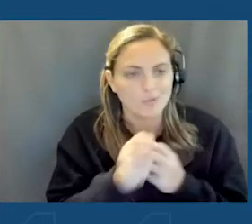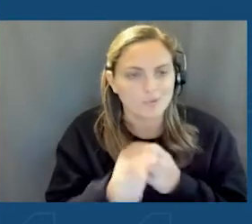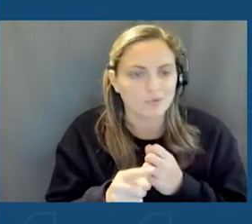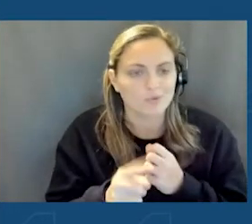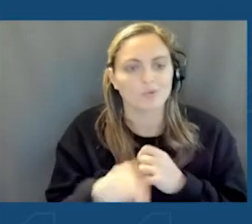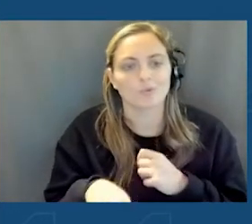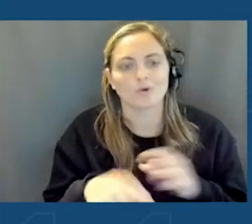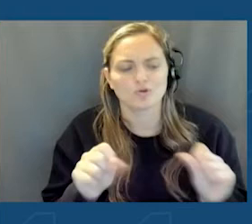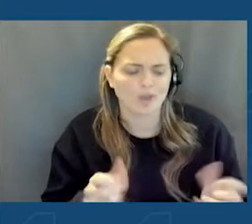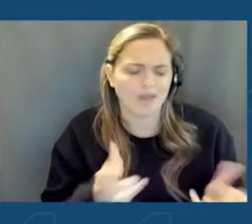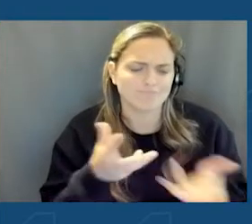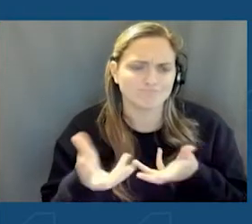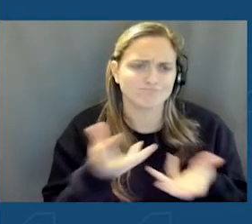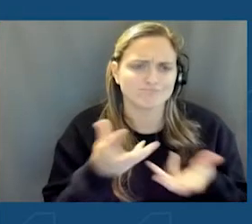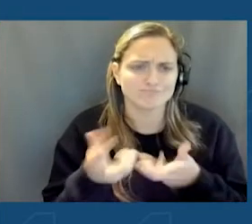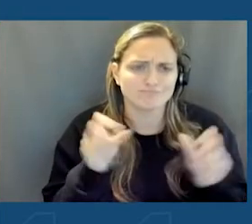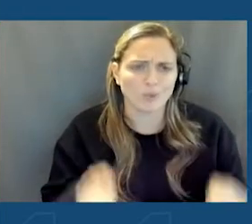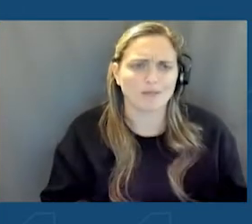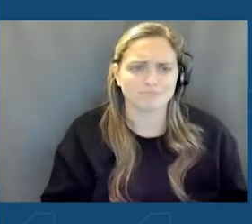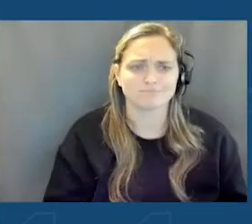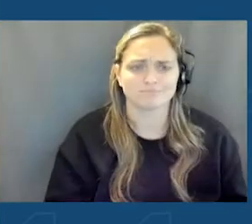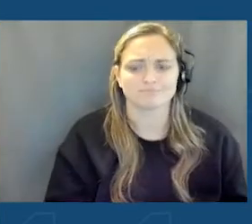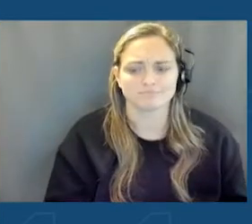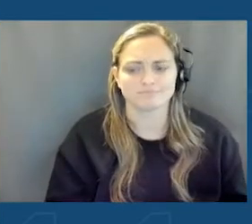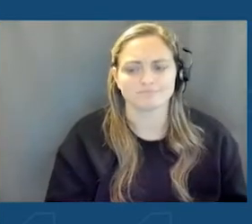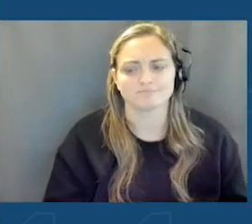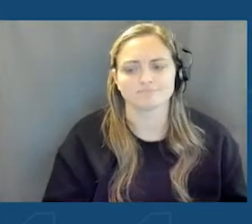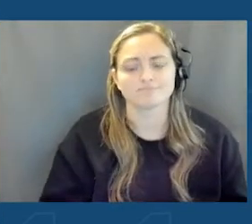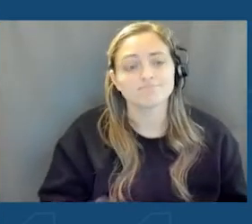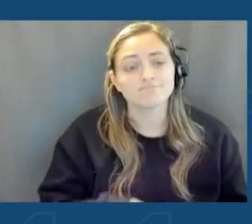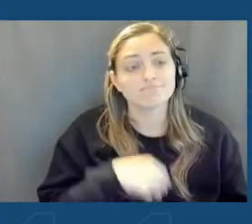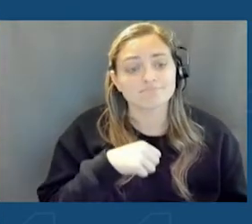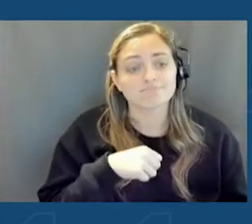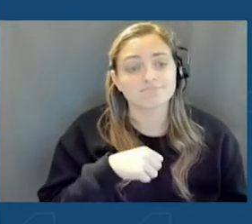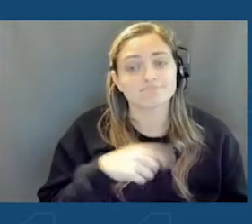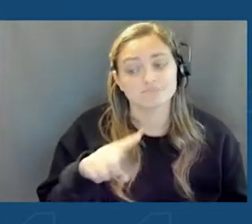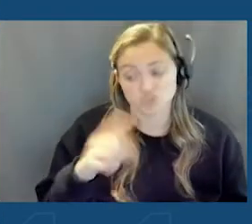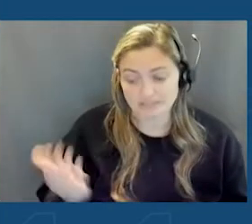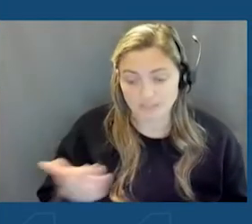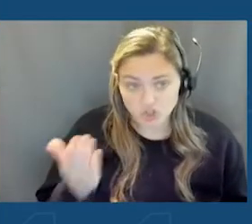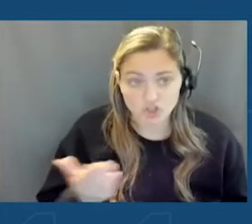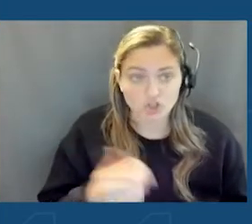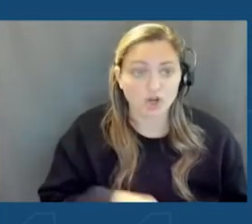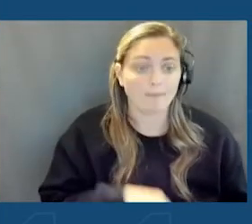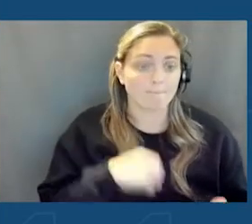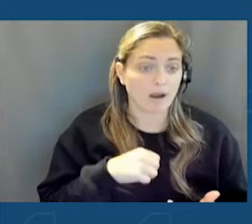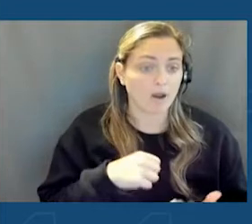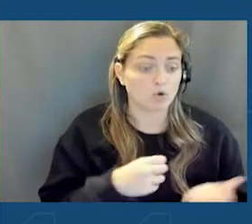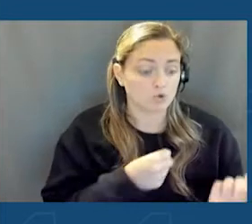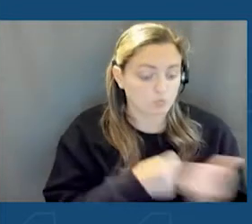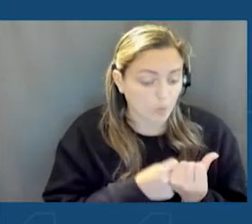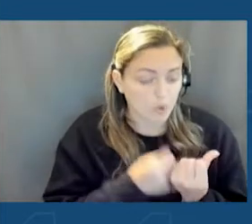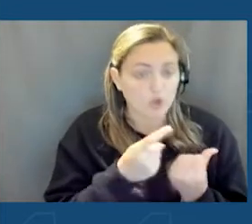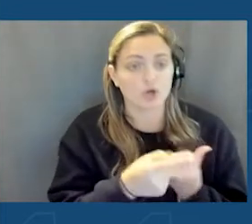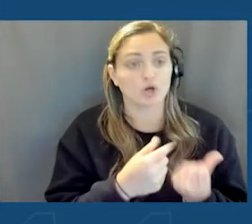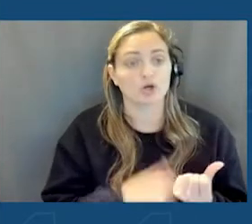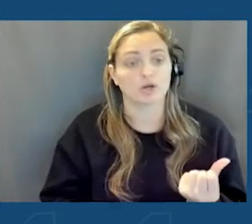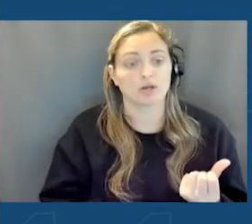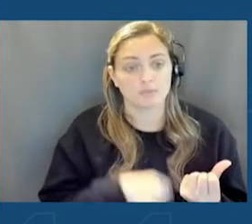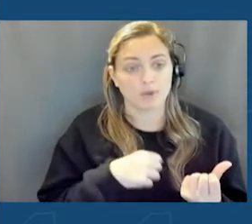have a conversation with. And I'm proud that she is here, and I'm proud to support her. And